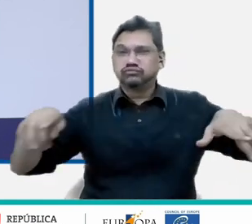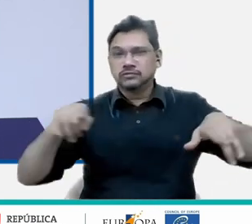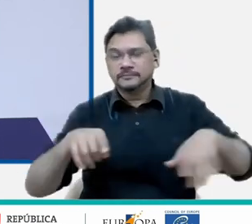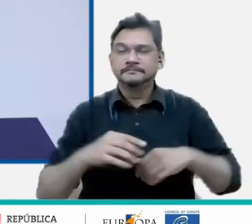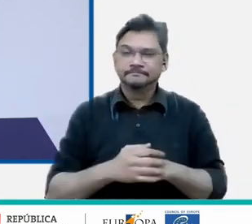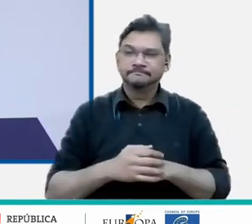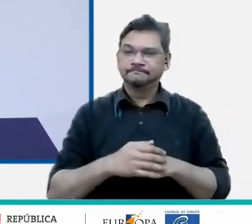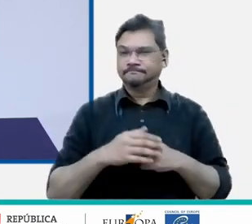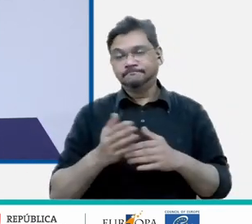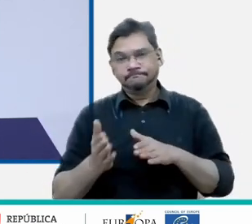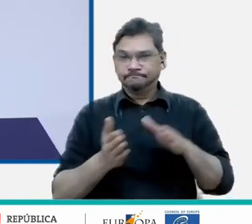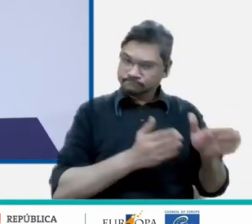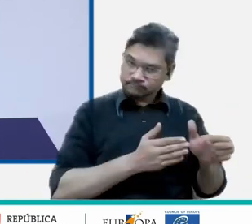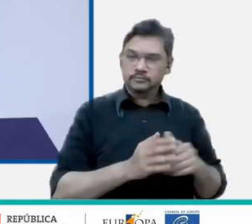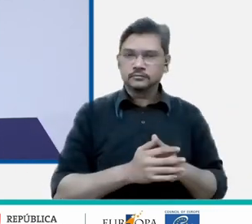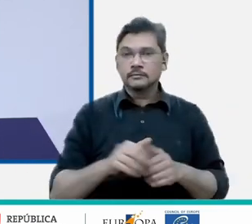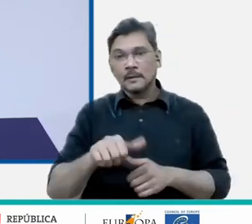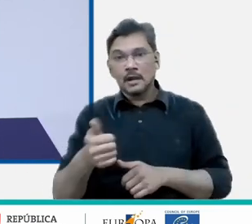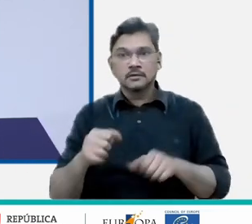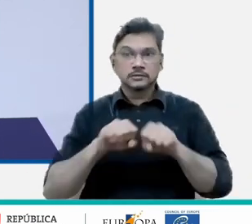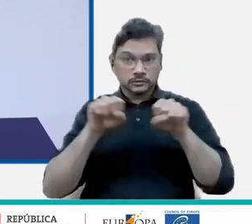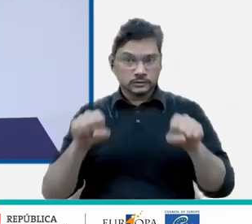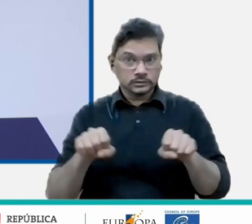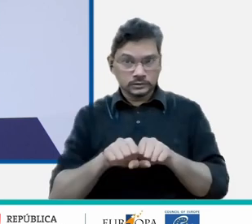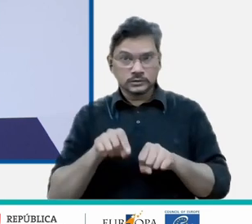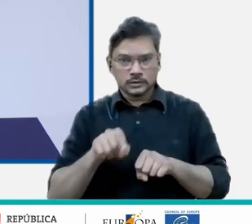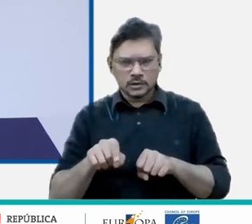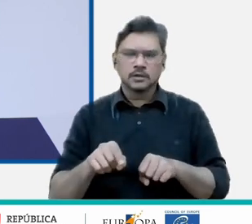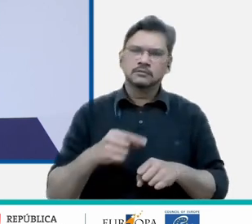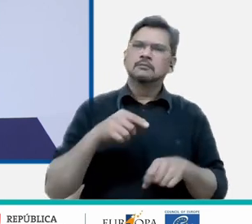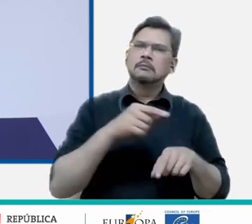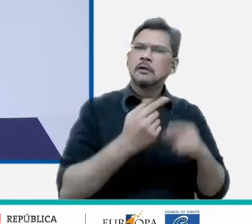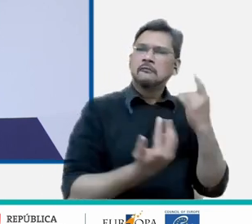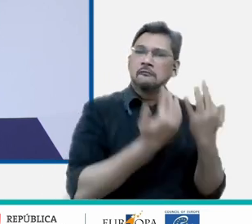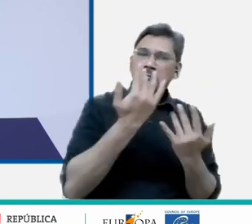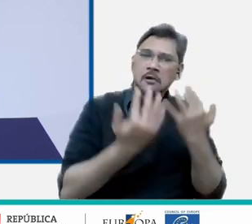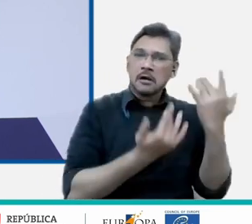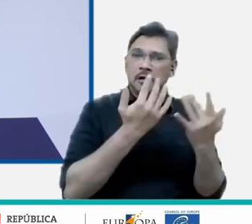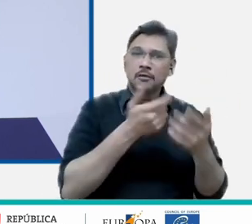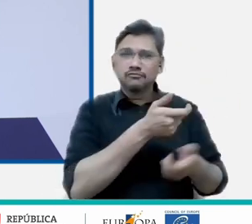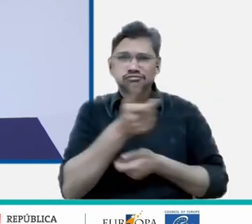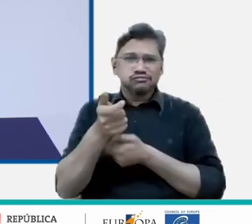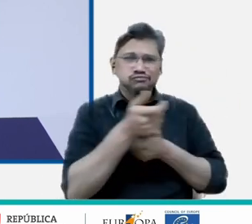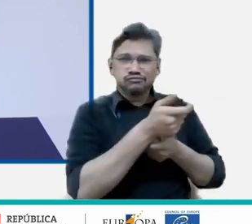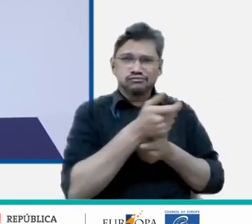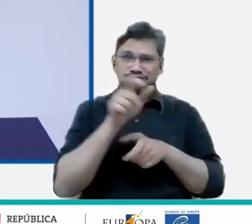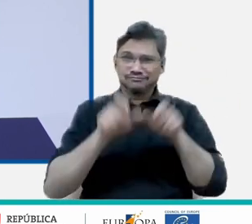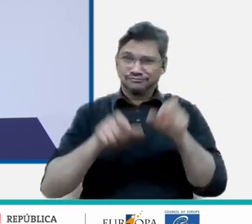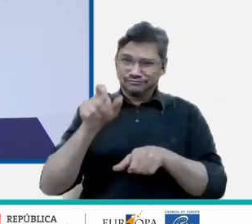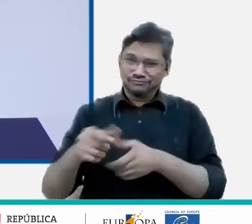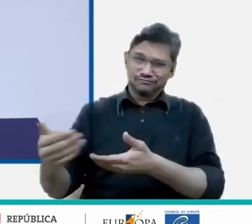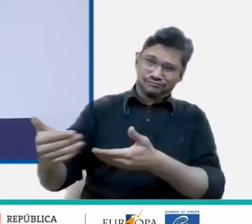a system where we bring together all the firefighters and the civil protection in a platform that